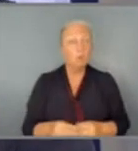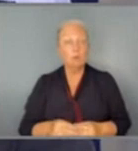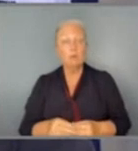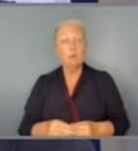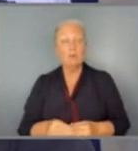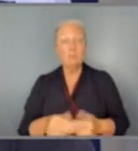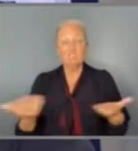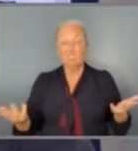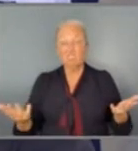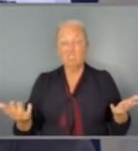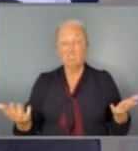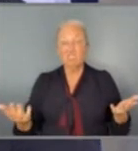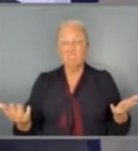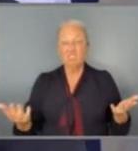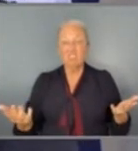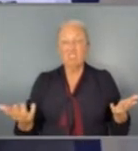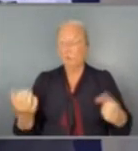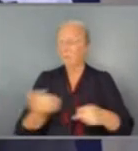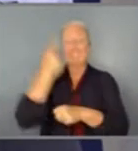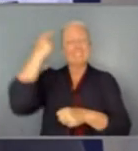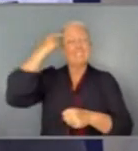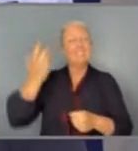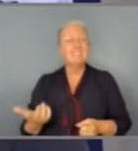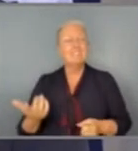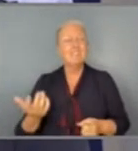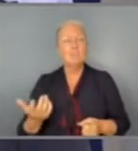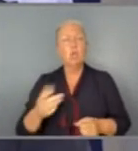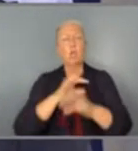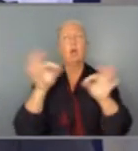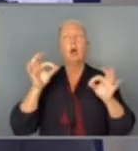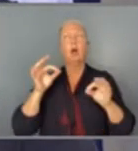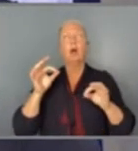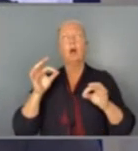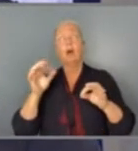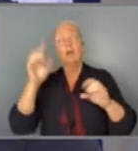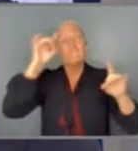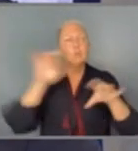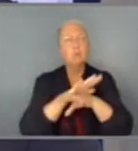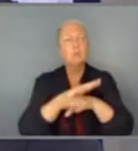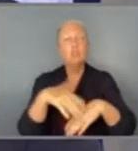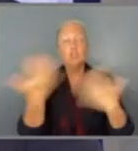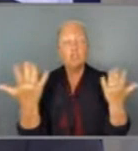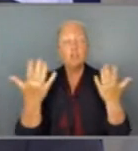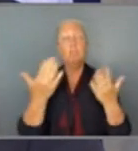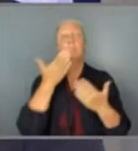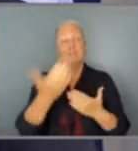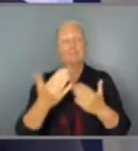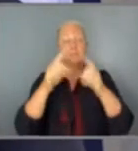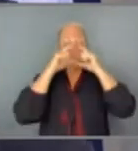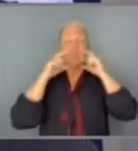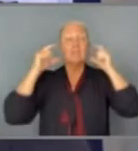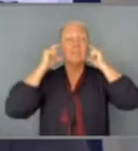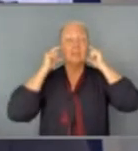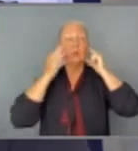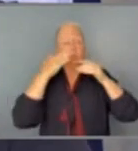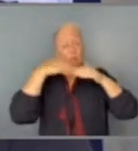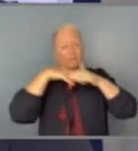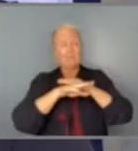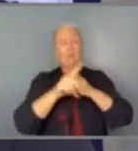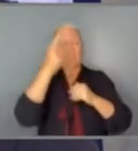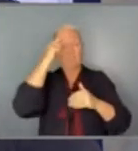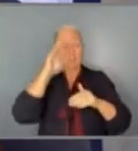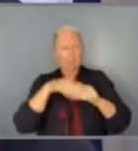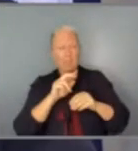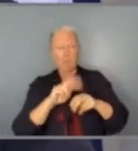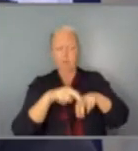message. Wear a mask. There's no confusion about it. Just wear one in an indoor setting. Think of the person sitting on the other side of the table